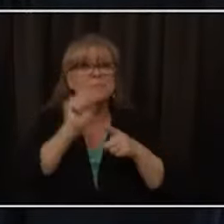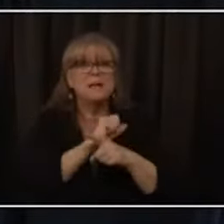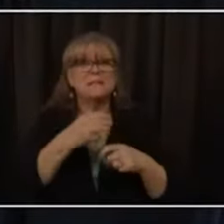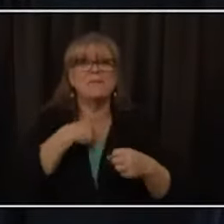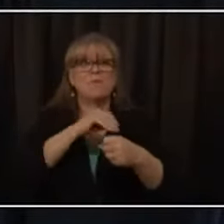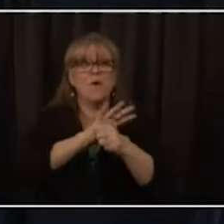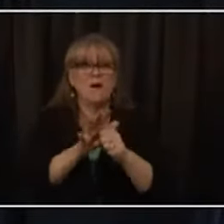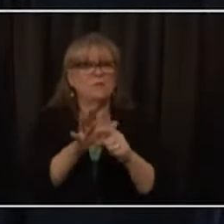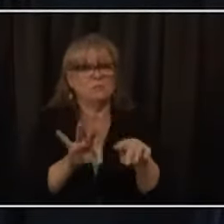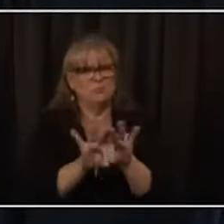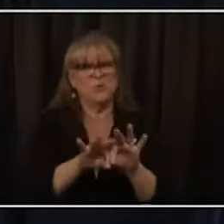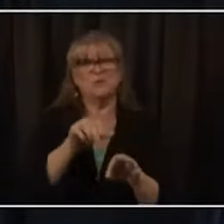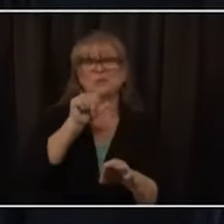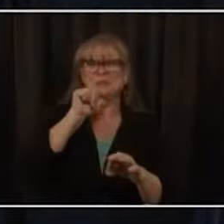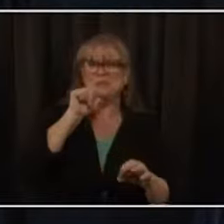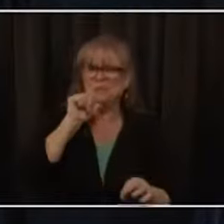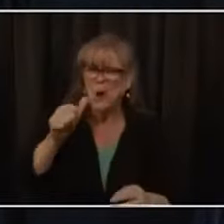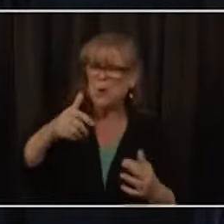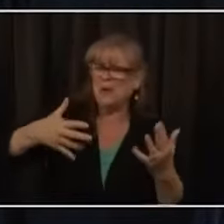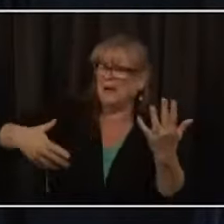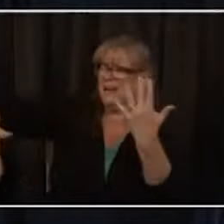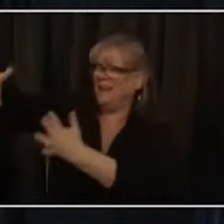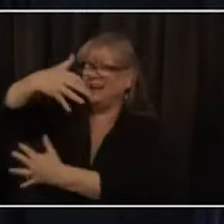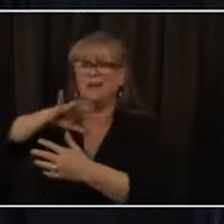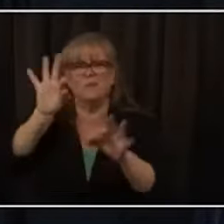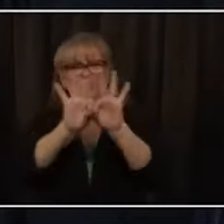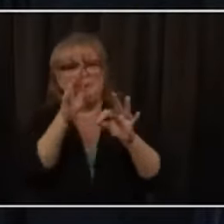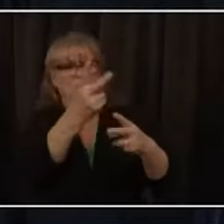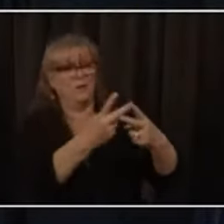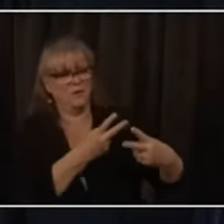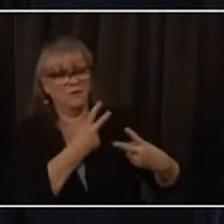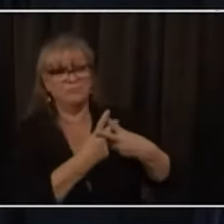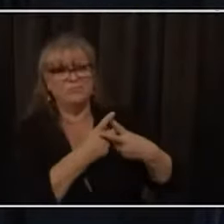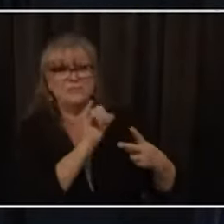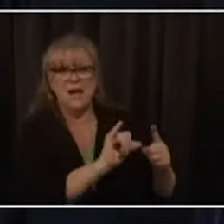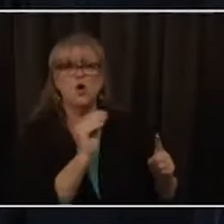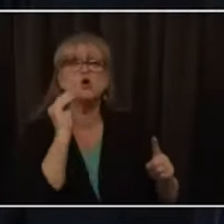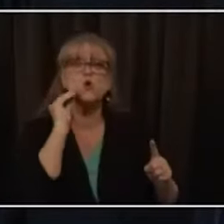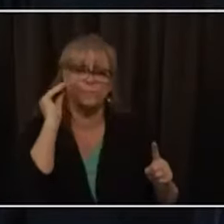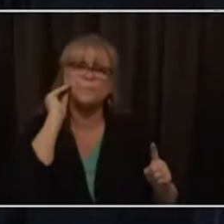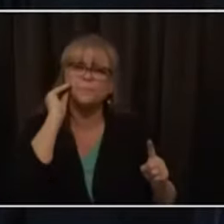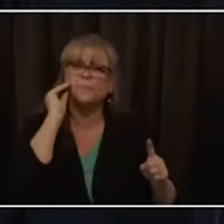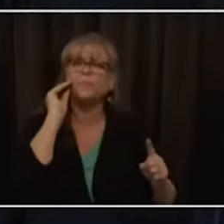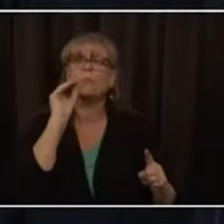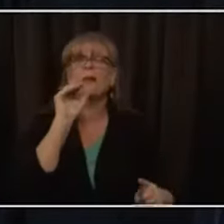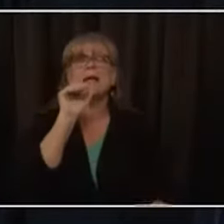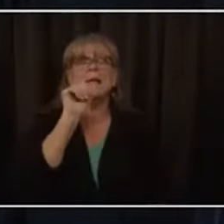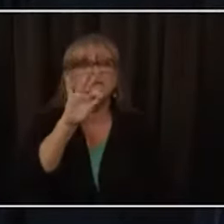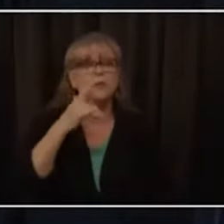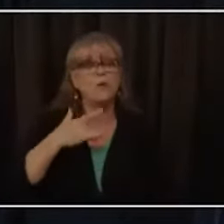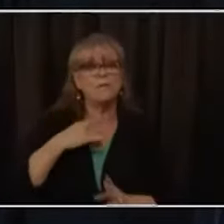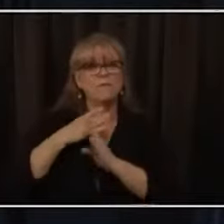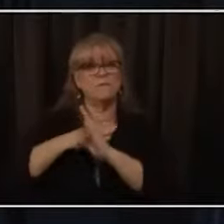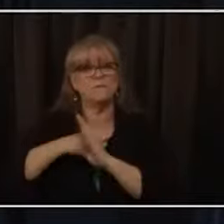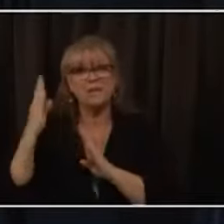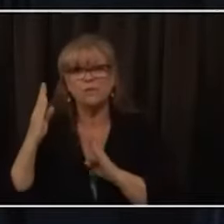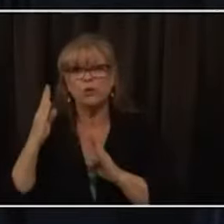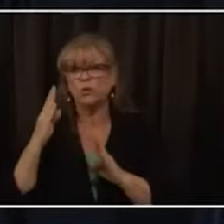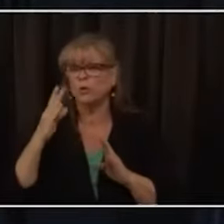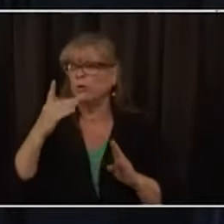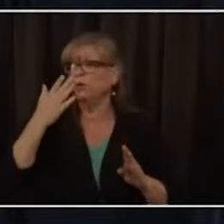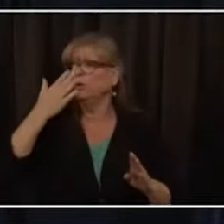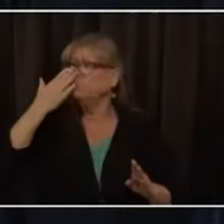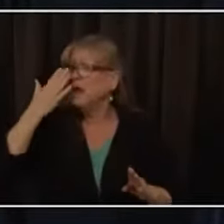Self-isolate, quarantine if you are sick, if you are ill, if you have fever, loss of smell. And of course, get tested. If it's not COVID, you can resume